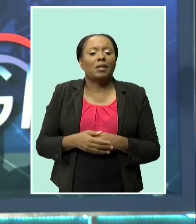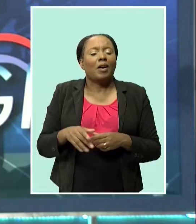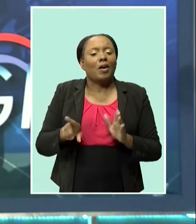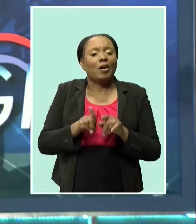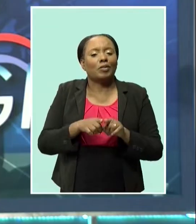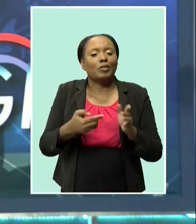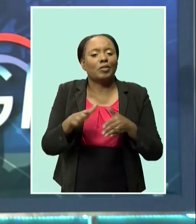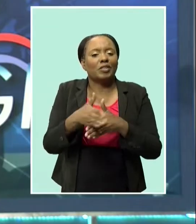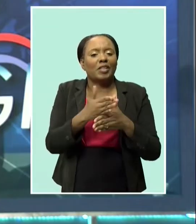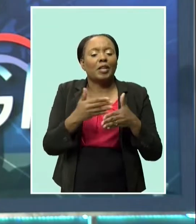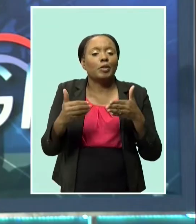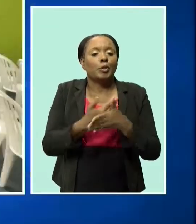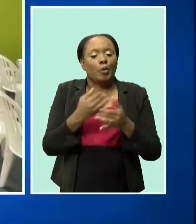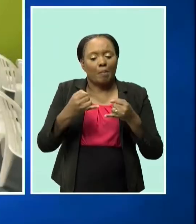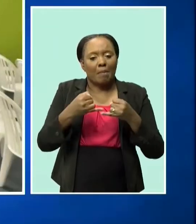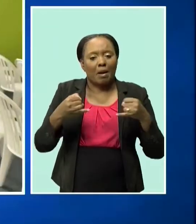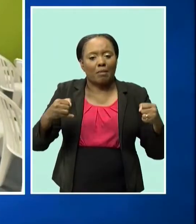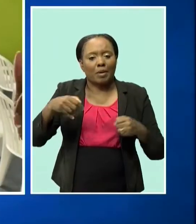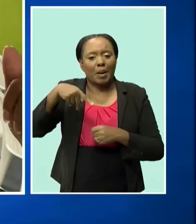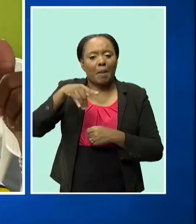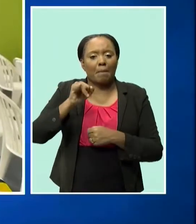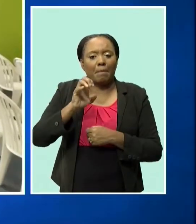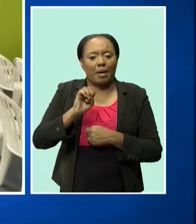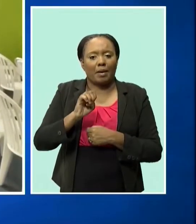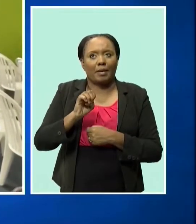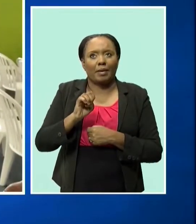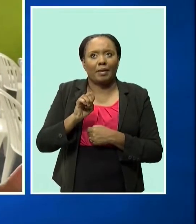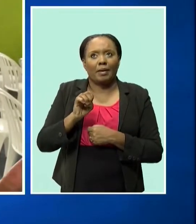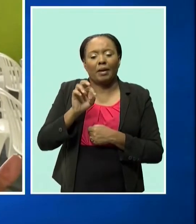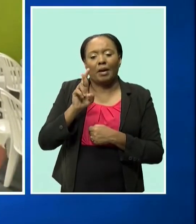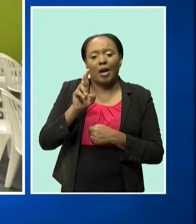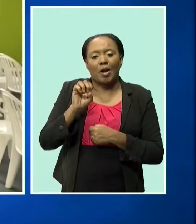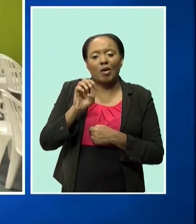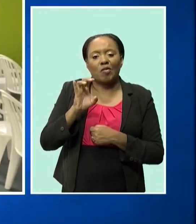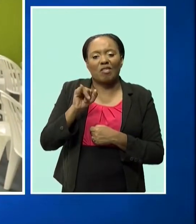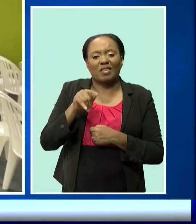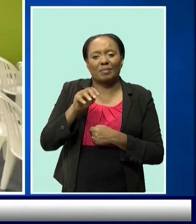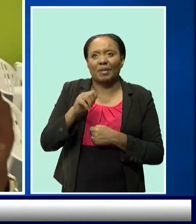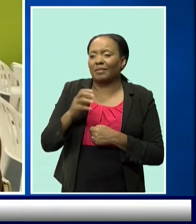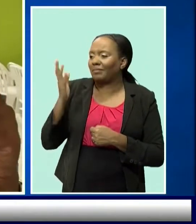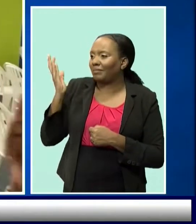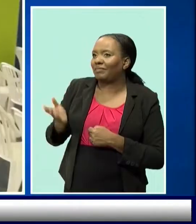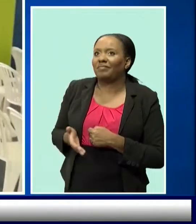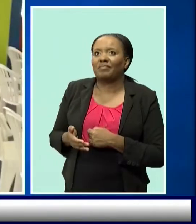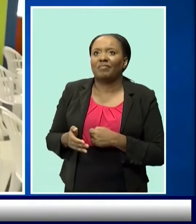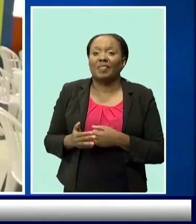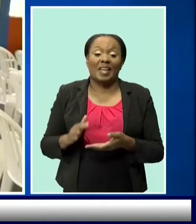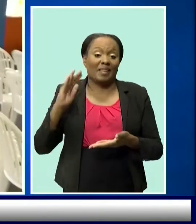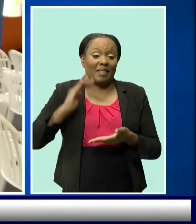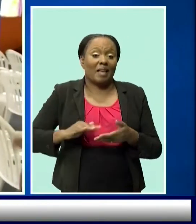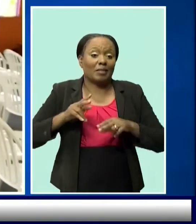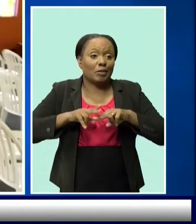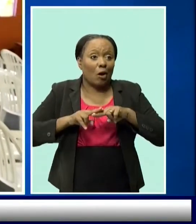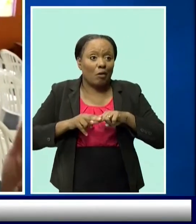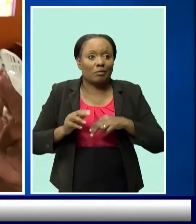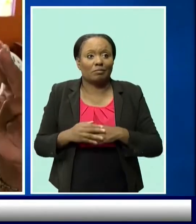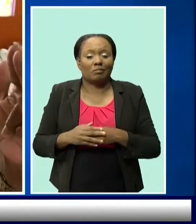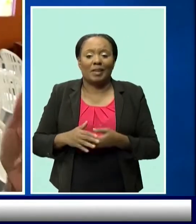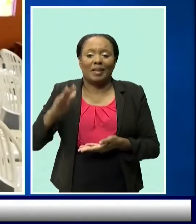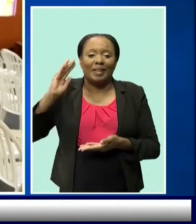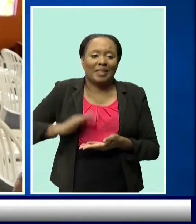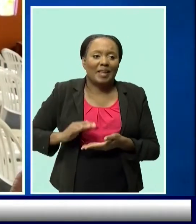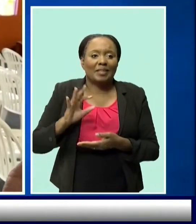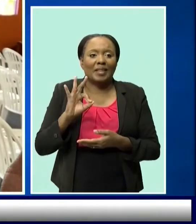recipe. But it has now less fat, it has less salt, and it has